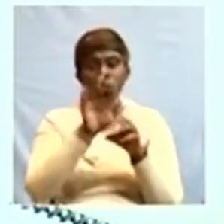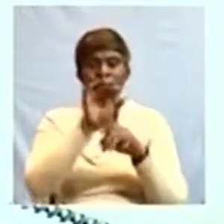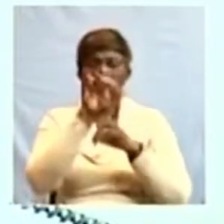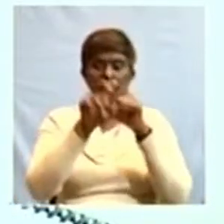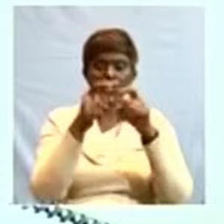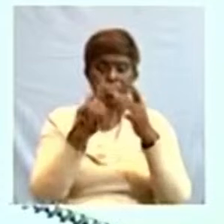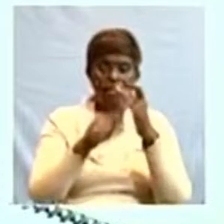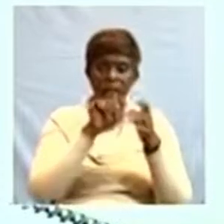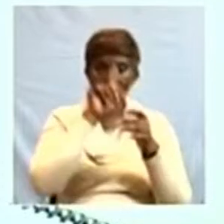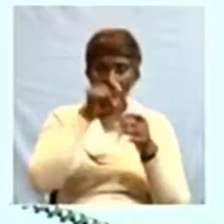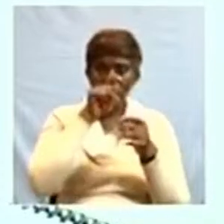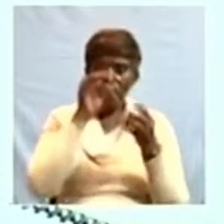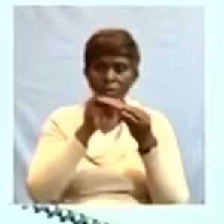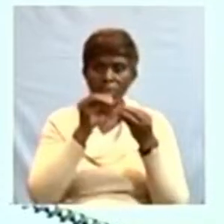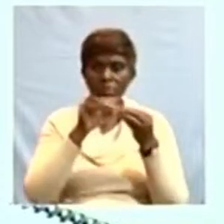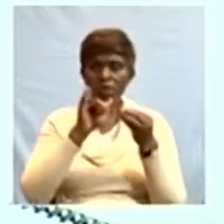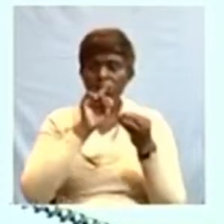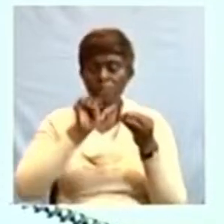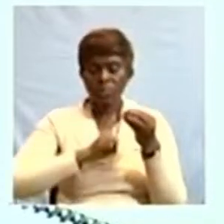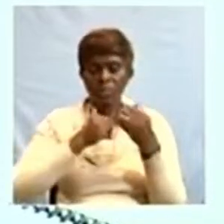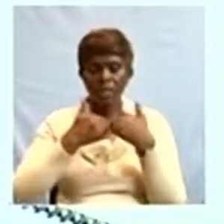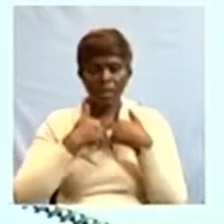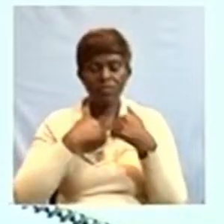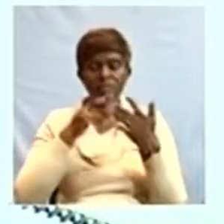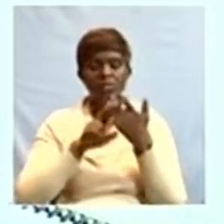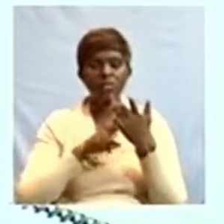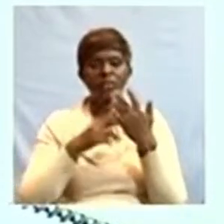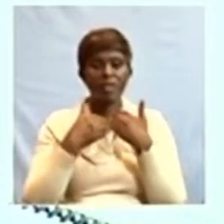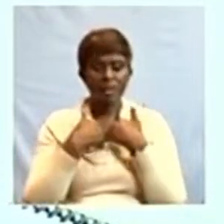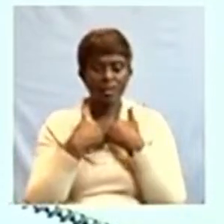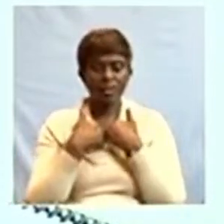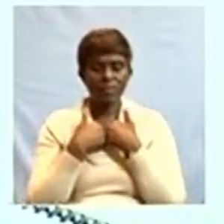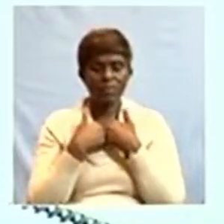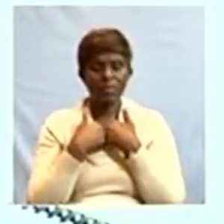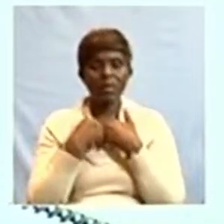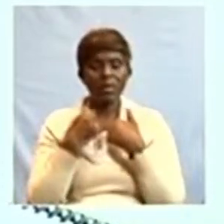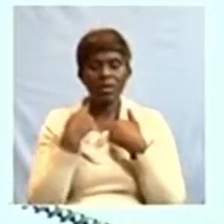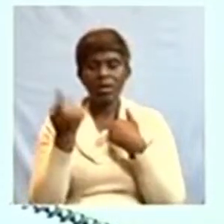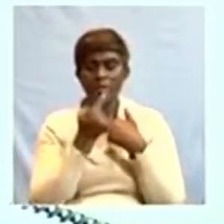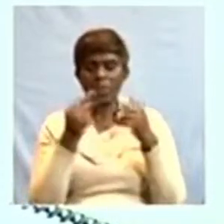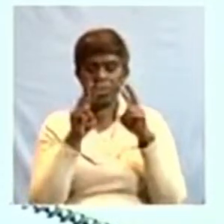the insurance, yes, we do have records. Well, it's, I was